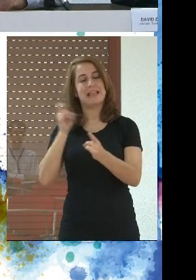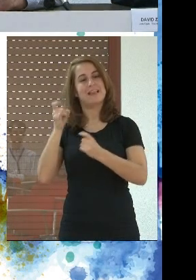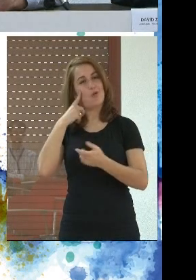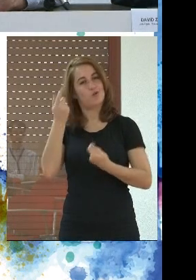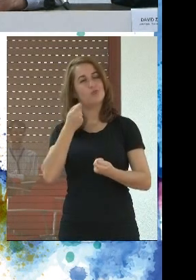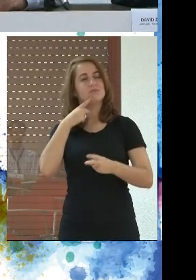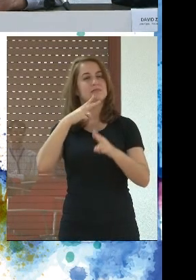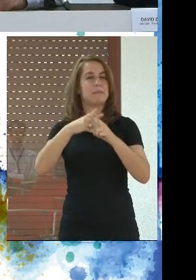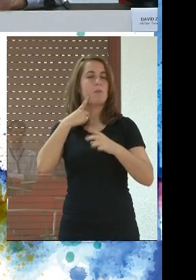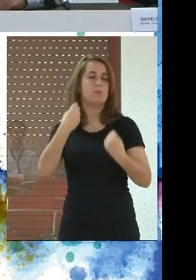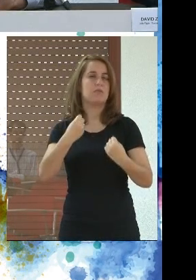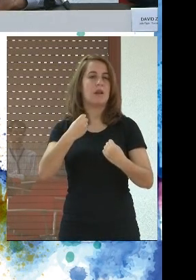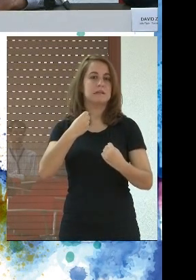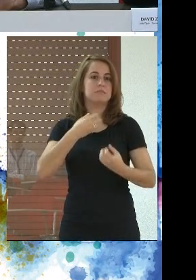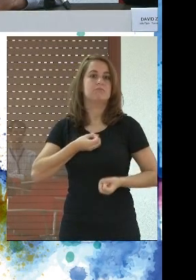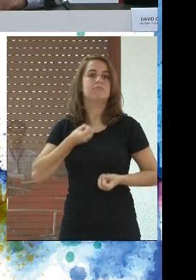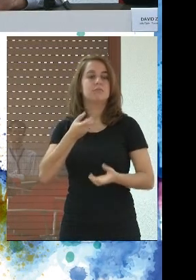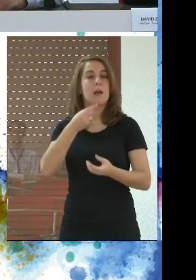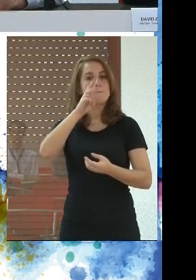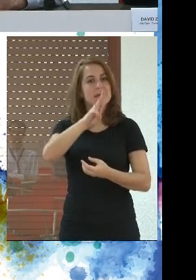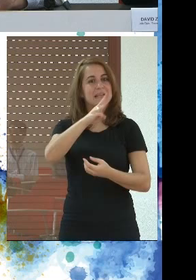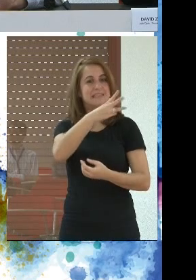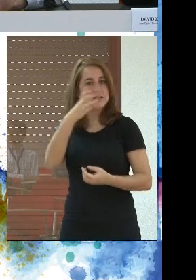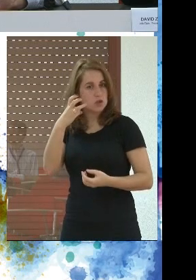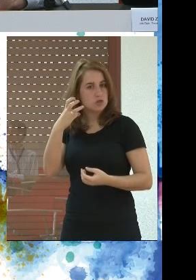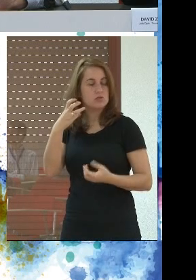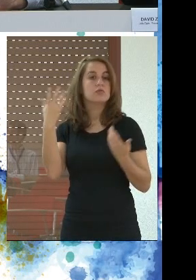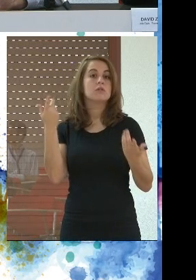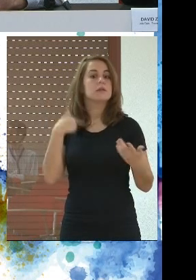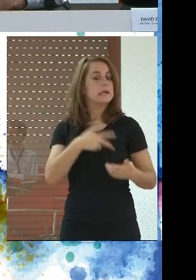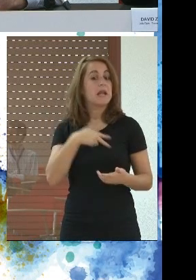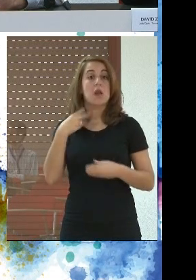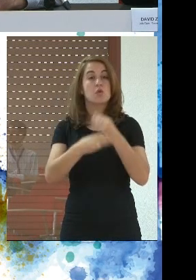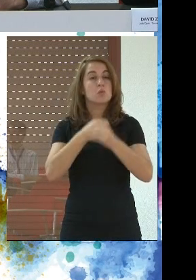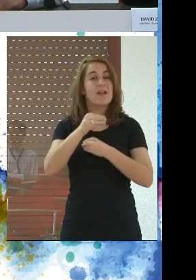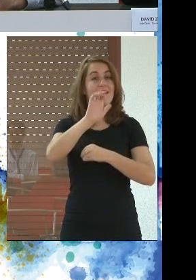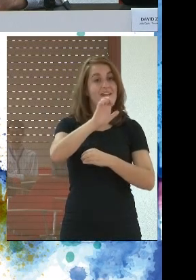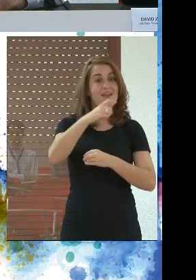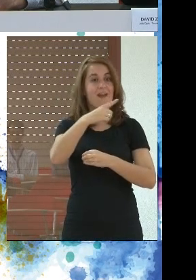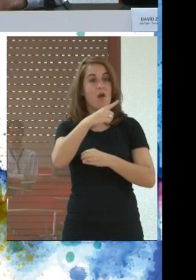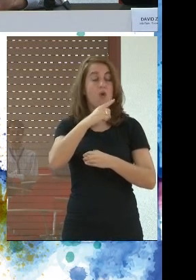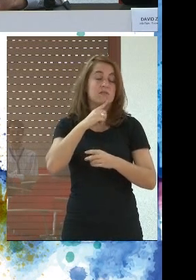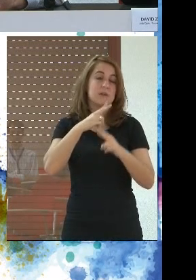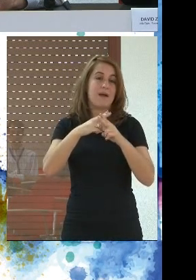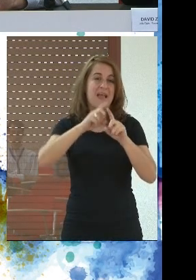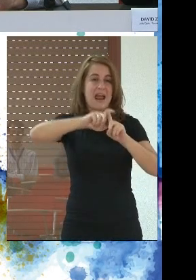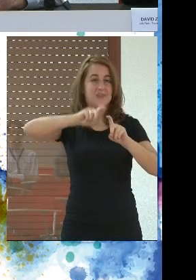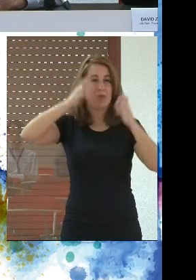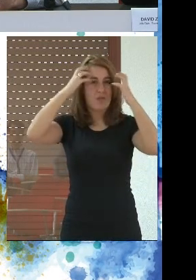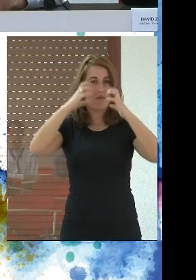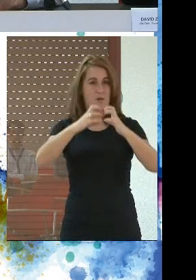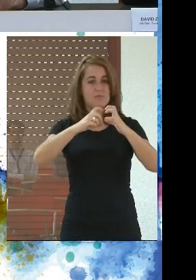collect a certain signals, the P300 signals, which are usually use